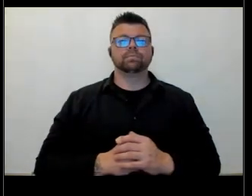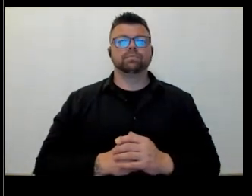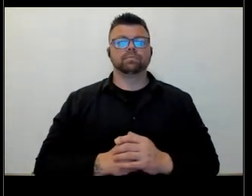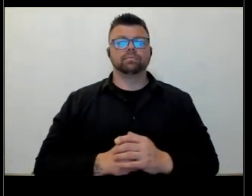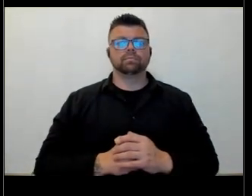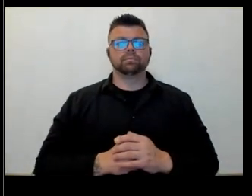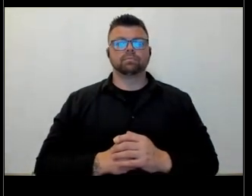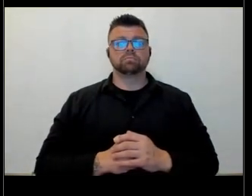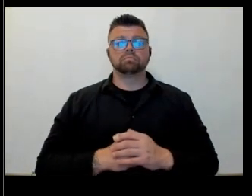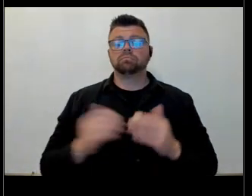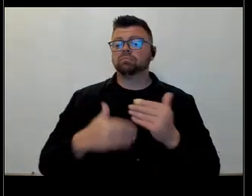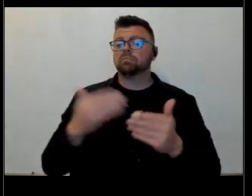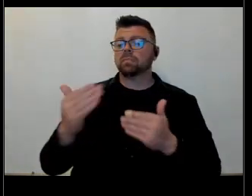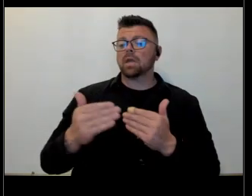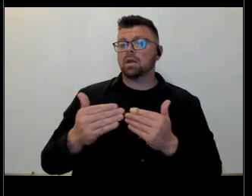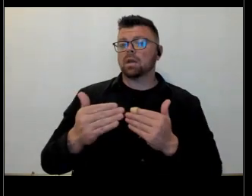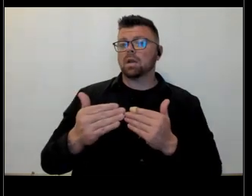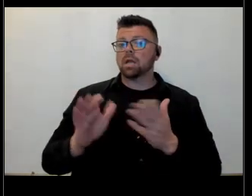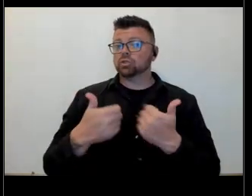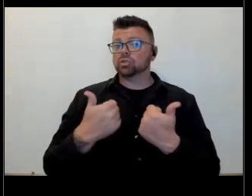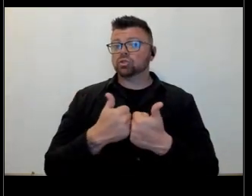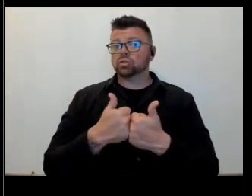Moving along to our next knowledge check.